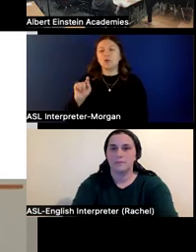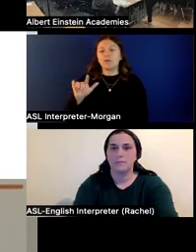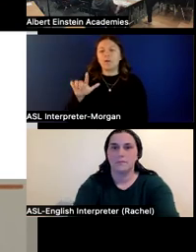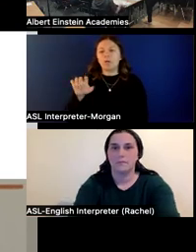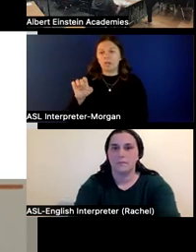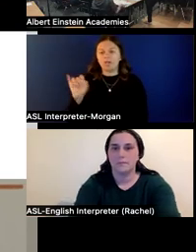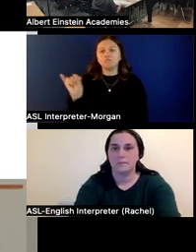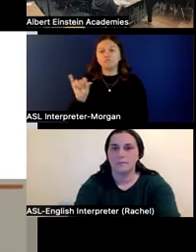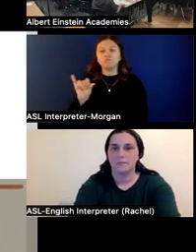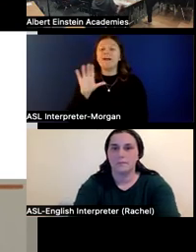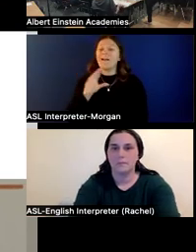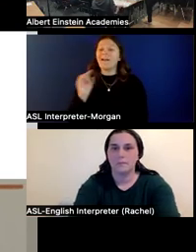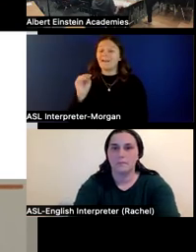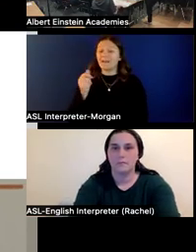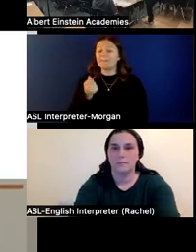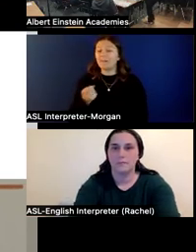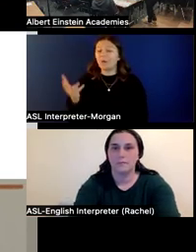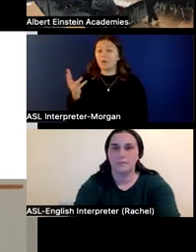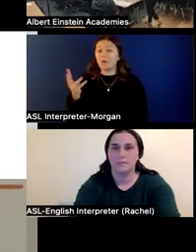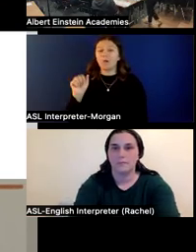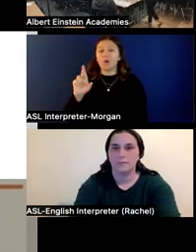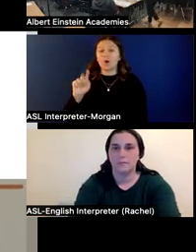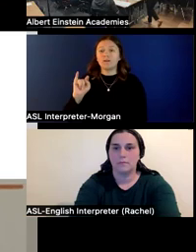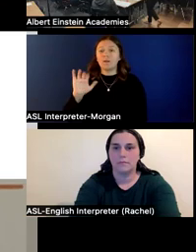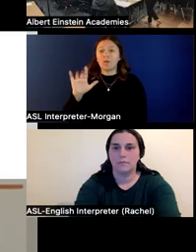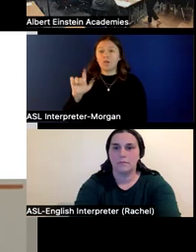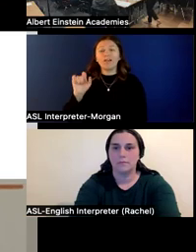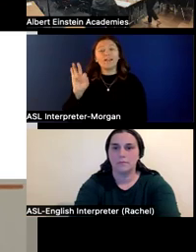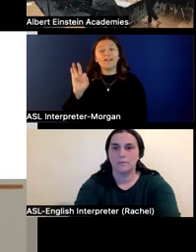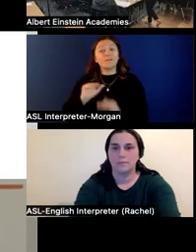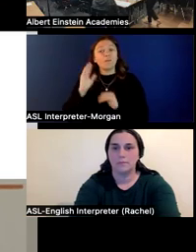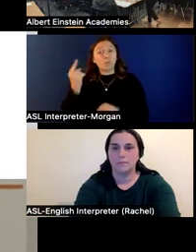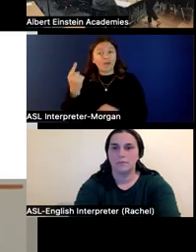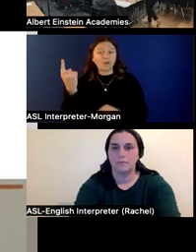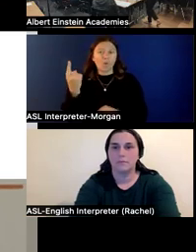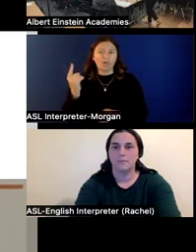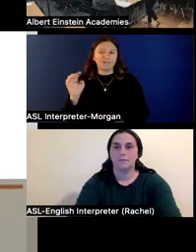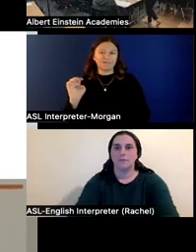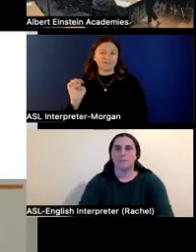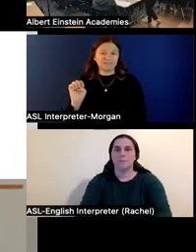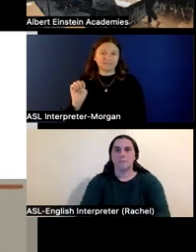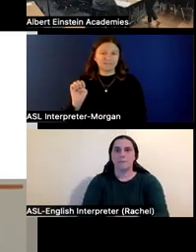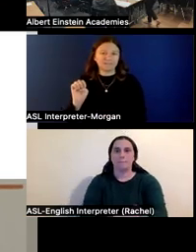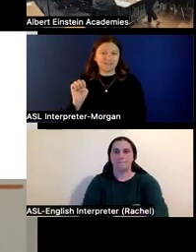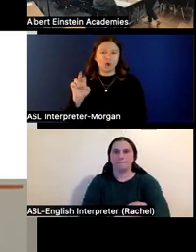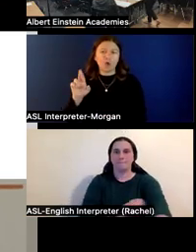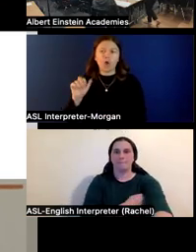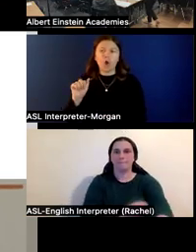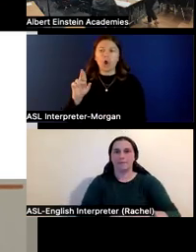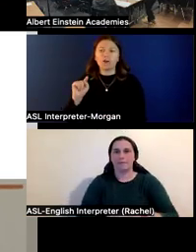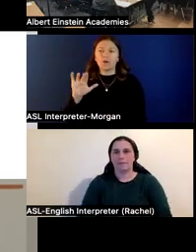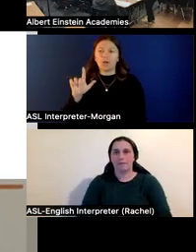also the plural article, so if there's more than one, it's always die is the article. Other than that, for the nouns, you have